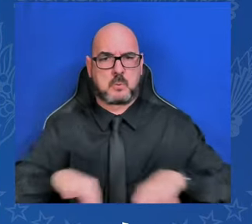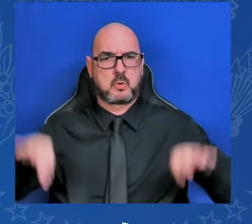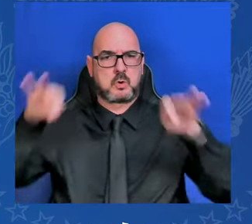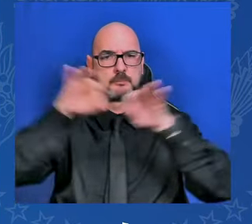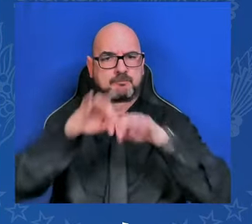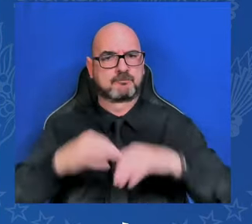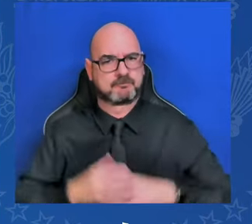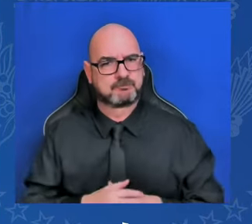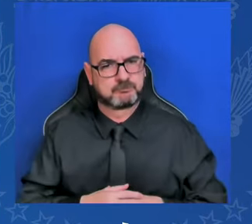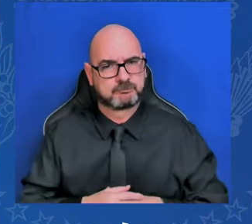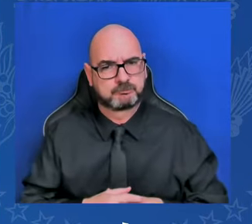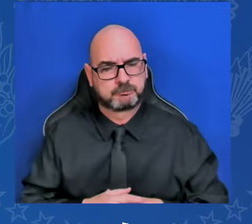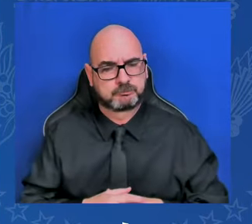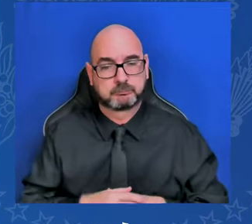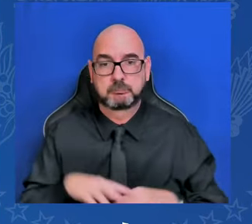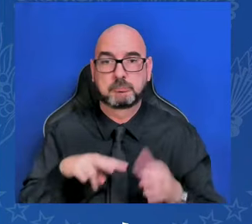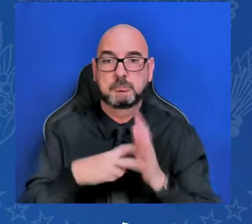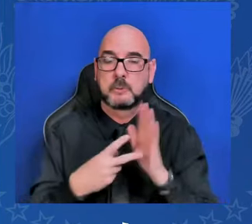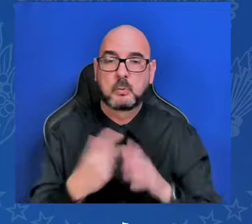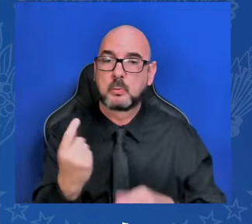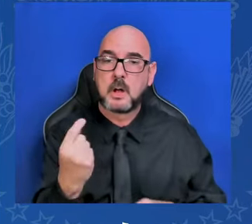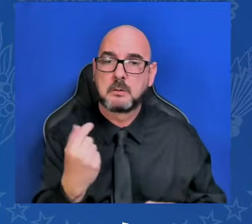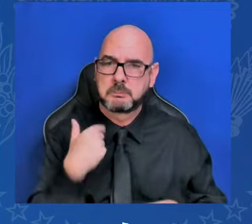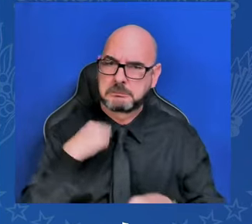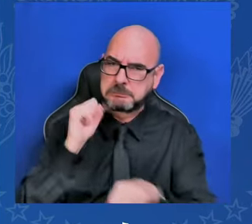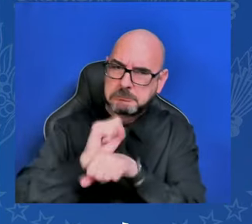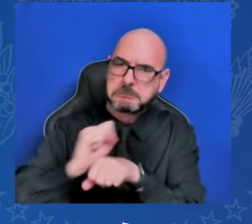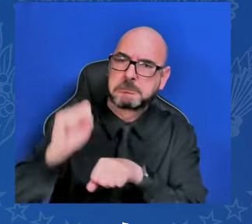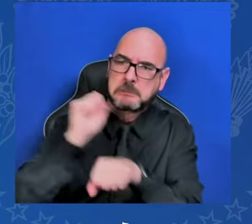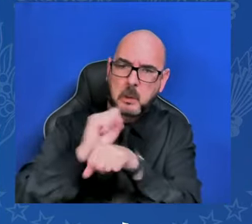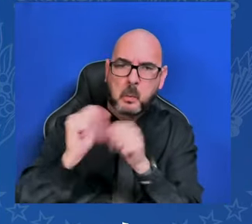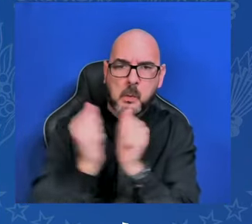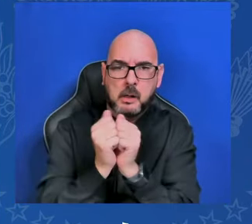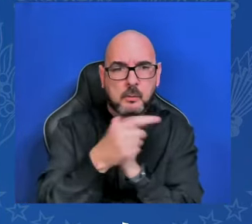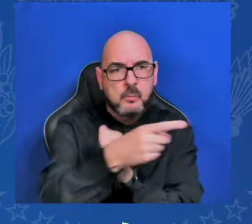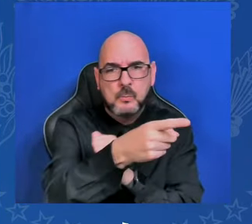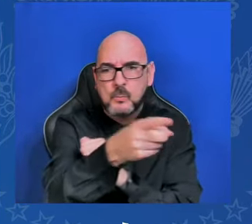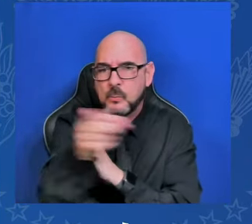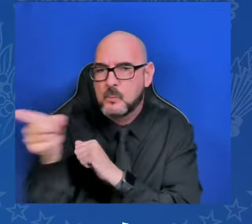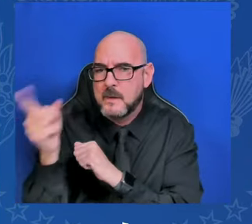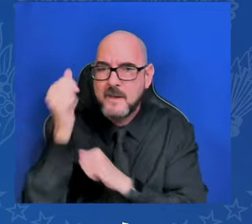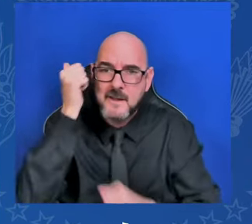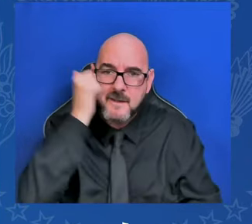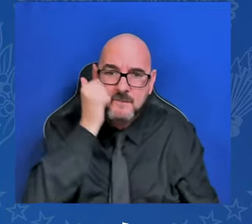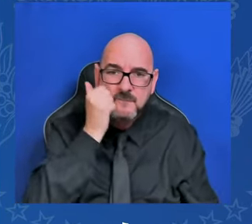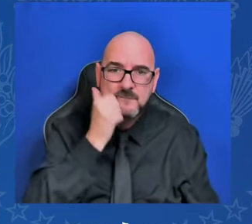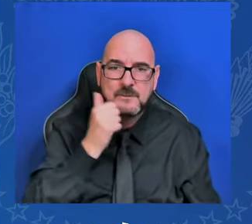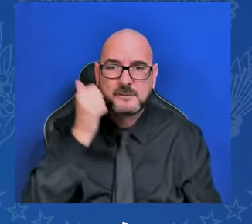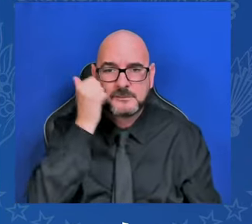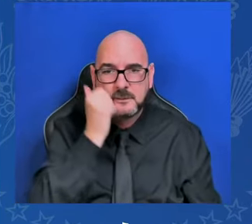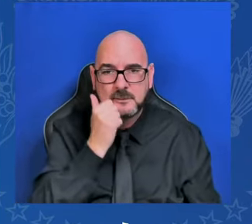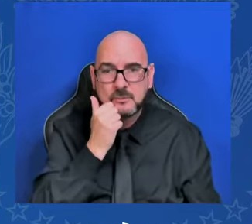work with all of you every single day I can. Thank you for being great partners. Just this week, House Democrats showed